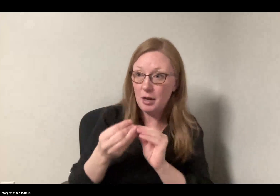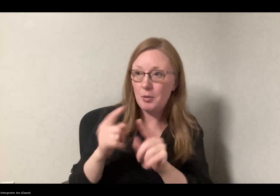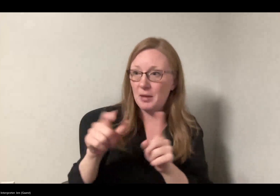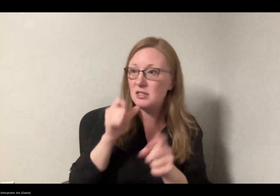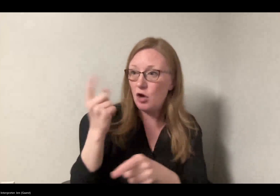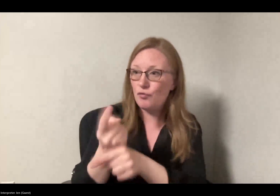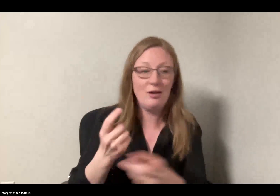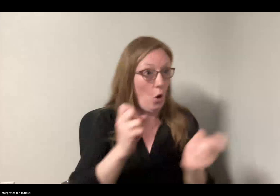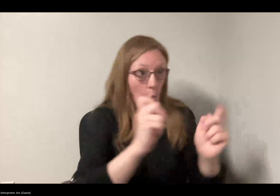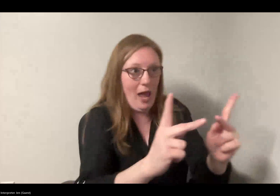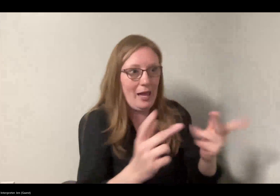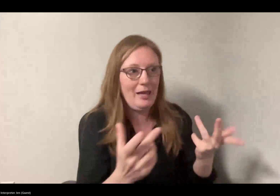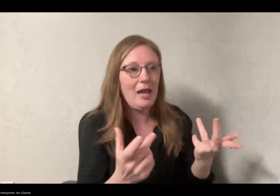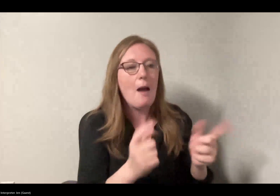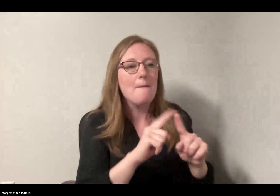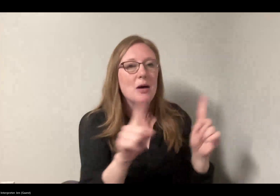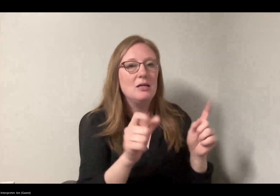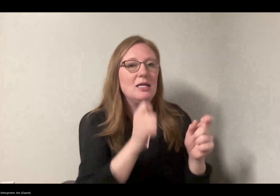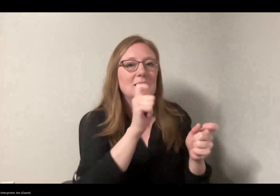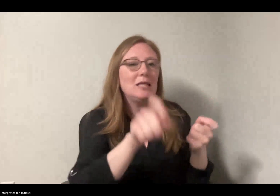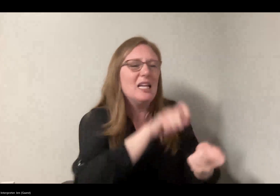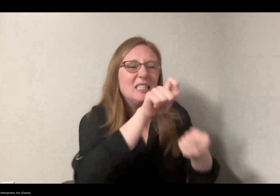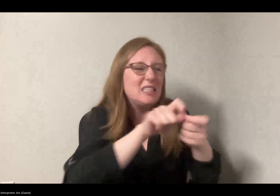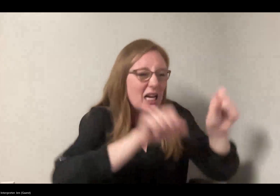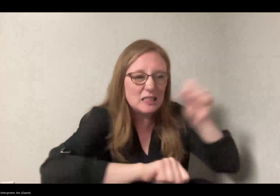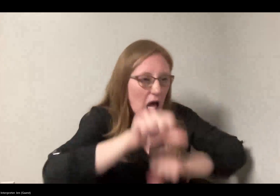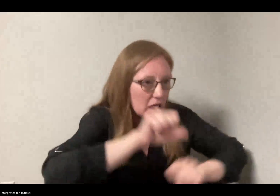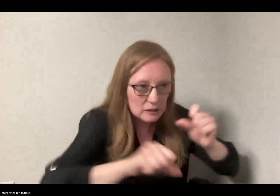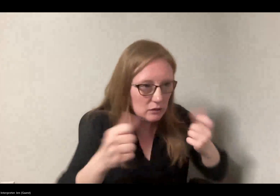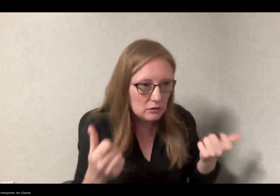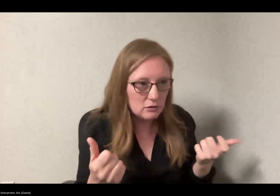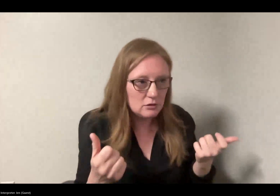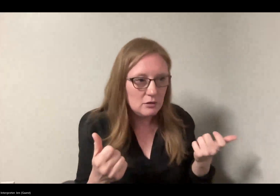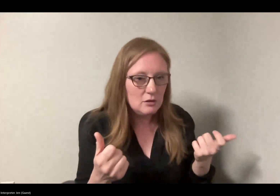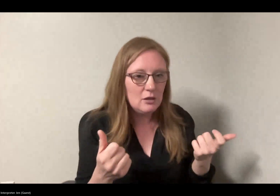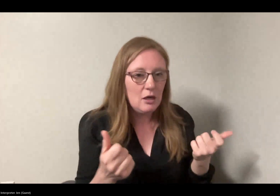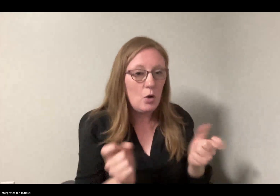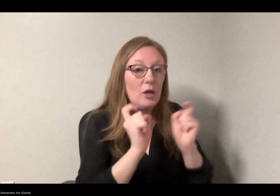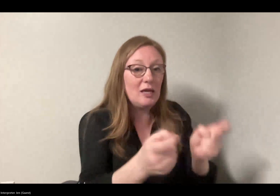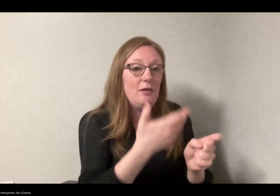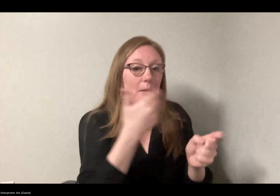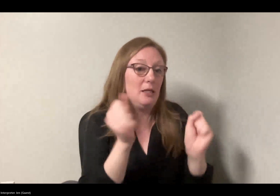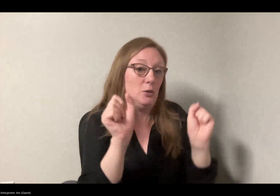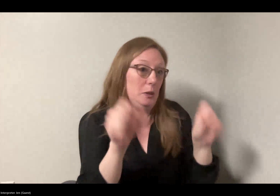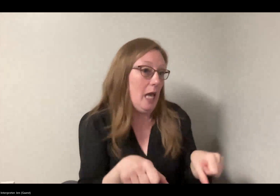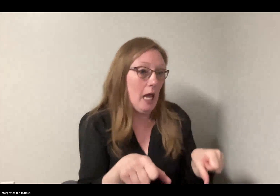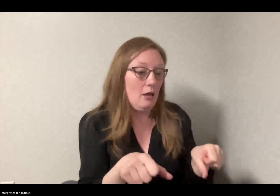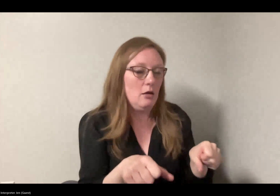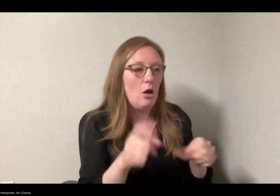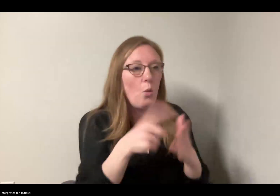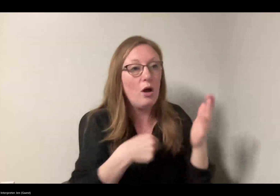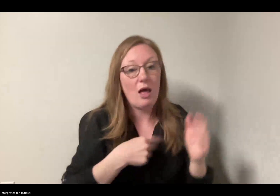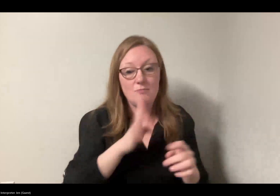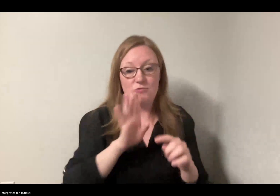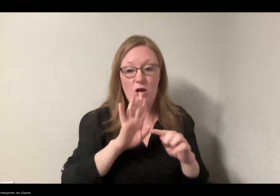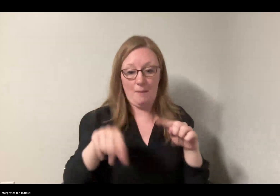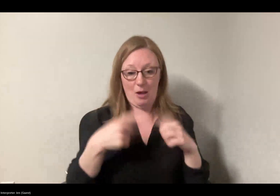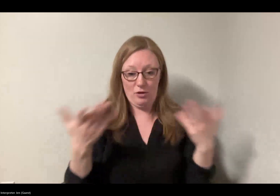not a real exact science. This is what I talked about here this is